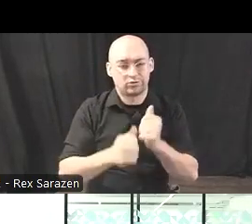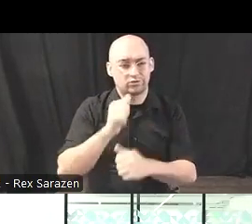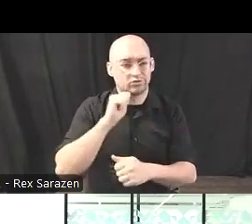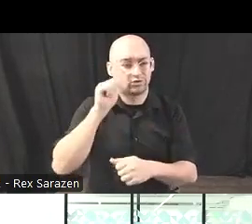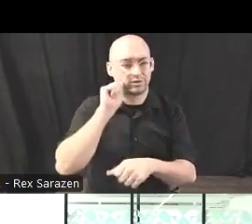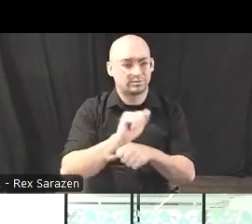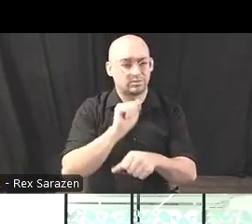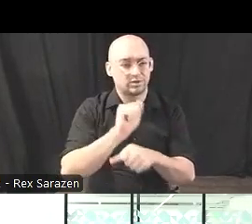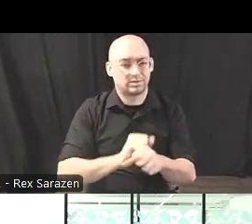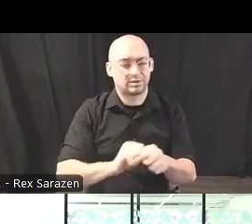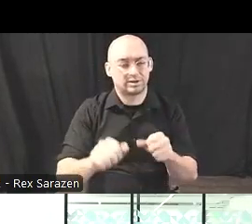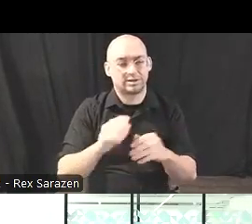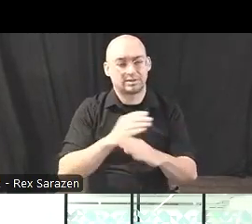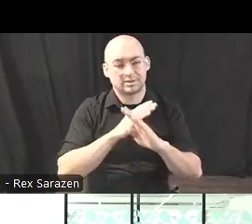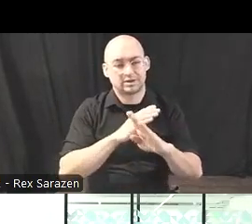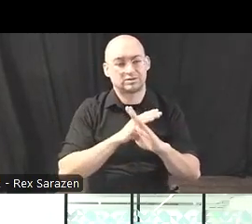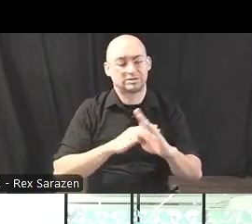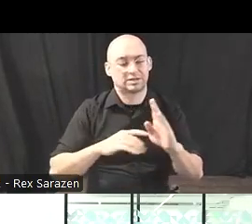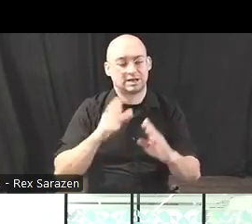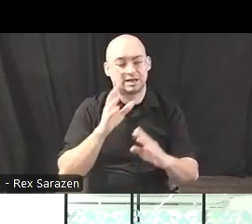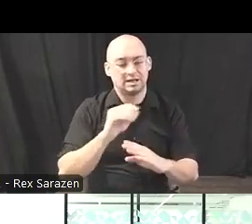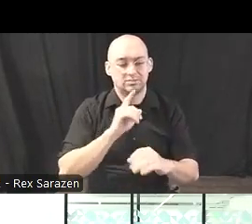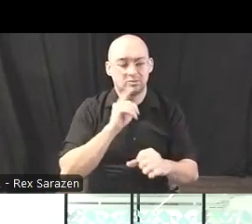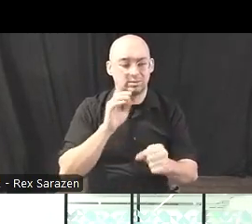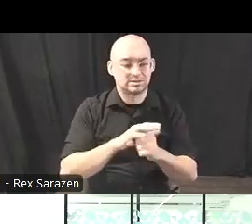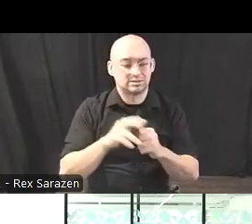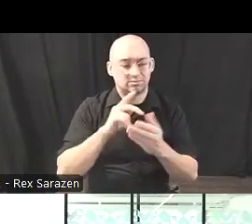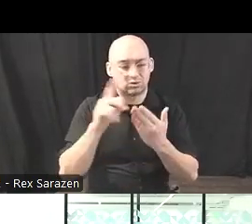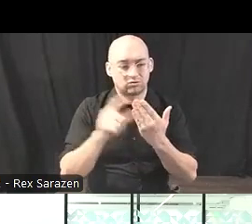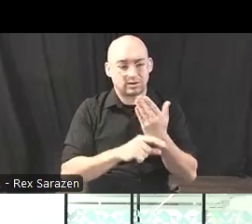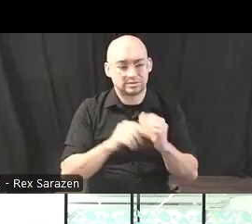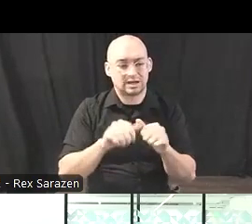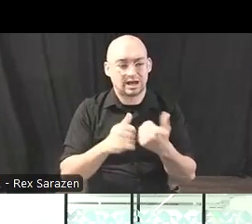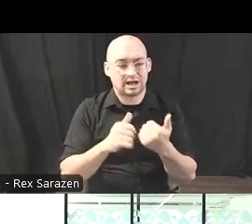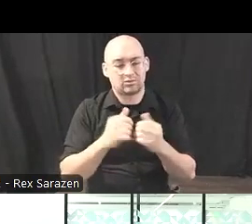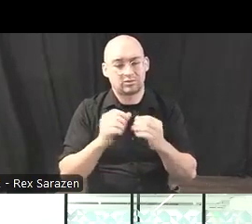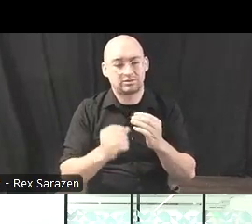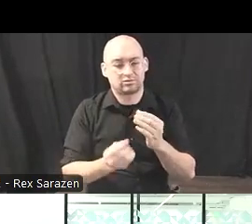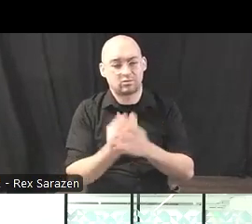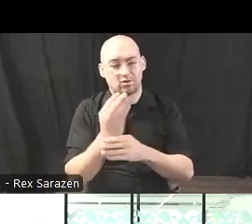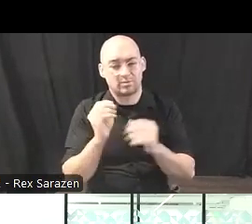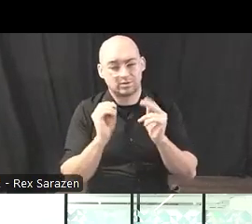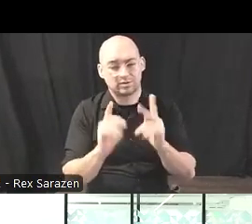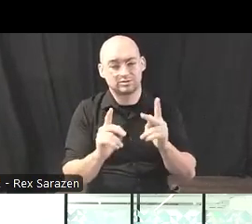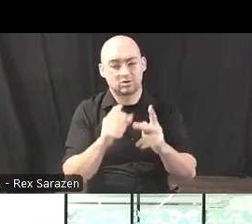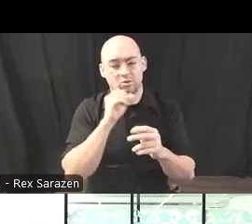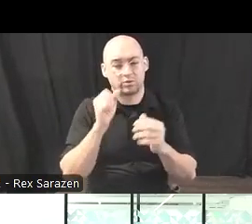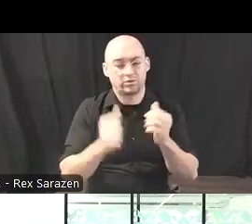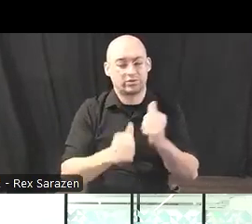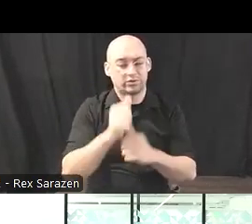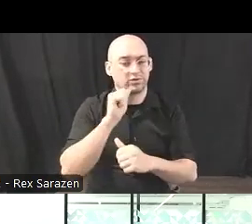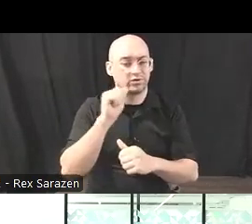then piloting some promising programs at how we can expand opportunities for older adults to remain engaged and